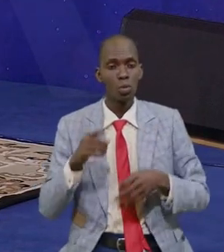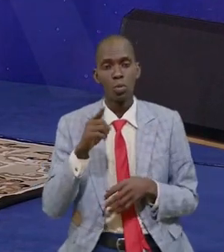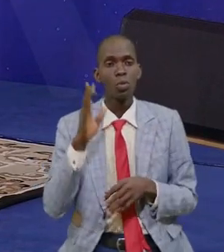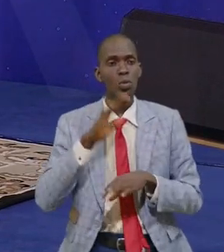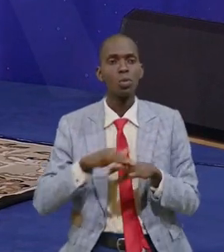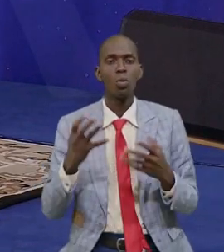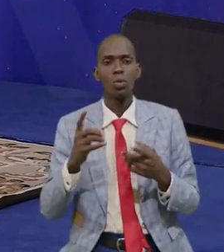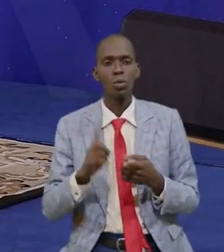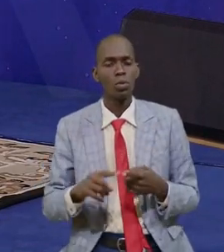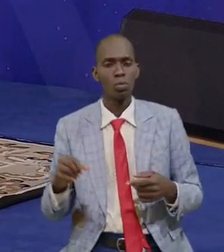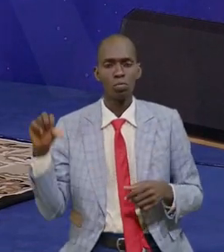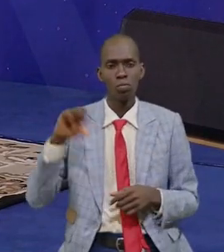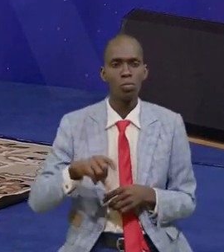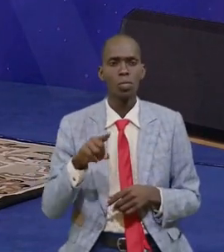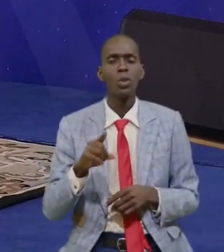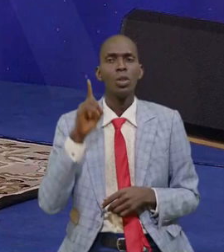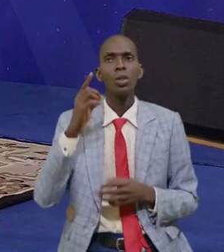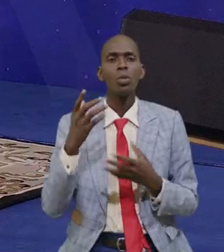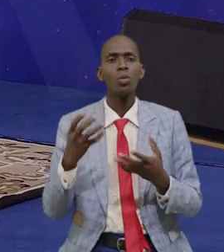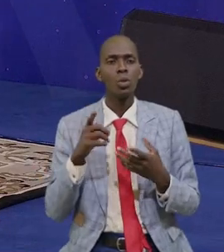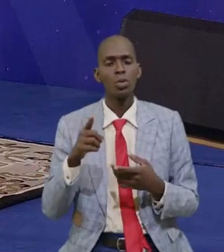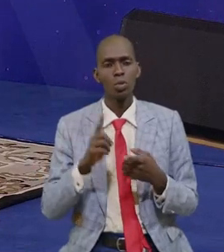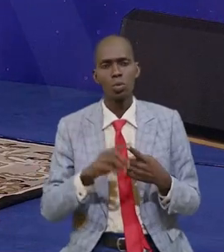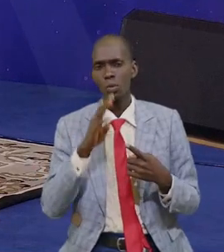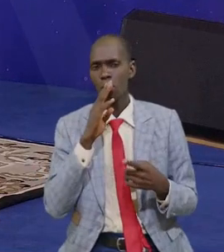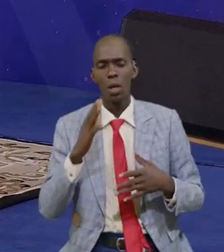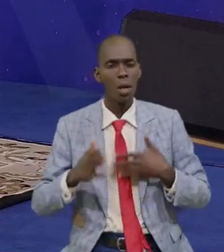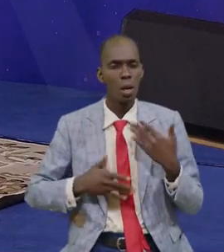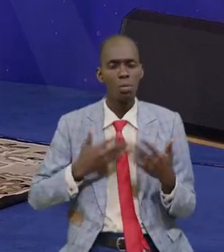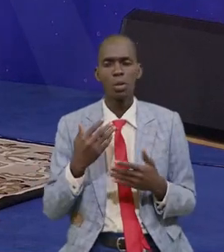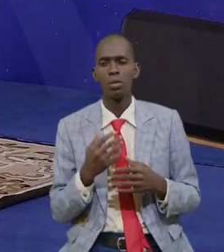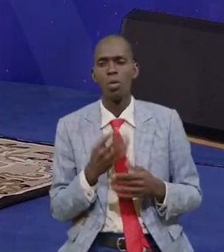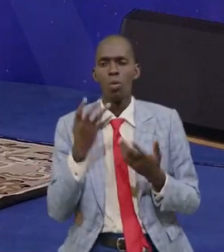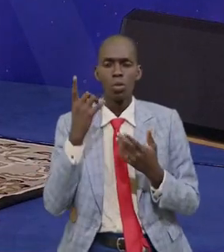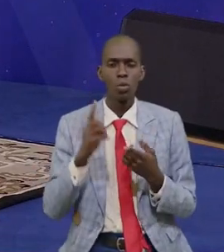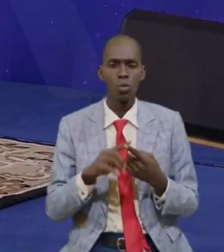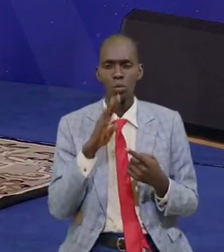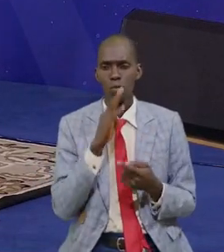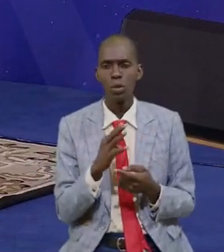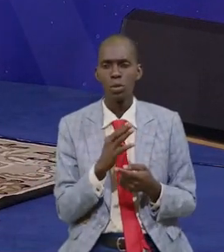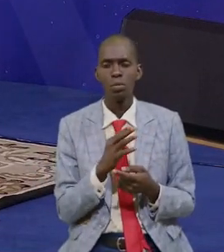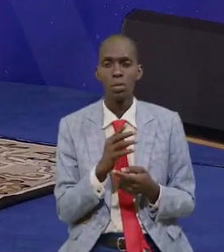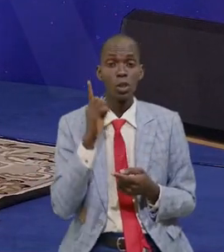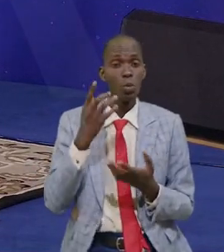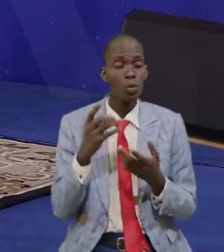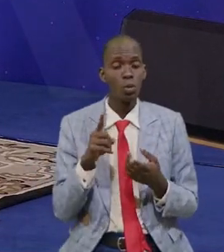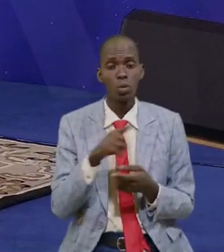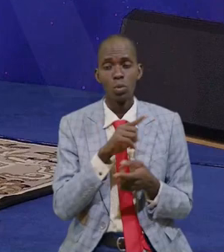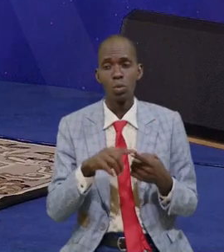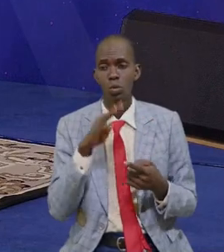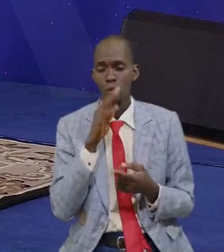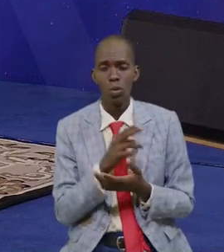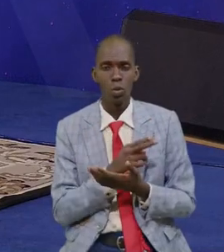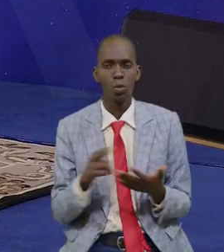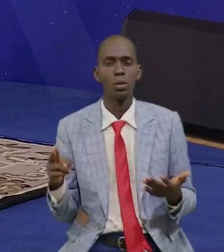you. He wants you happy. He wants you holy. He wants you moving forward. But you said, no, I'm grounded. You're